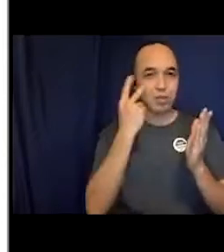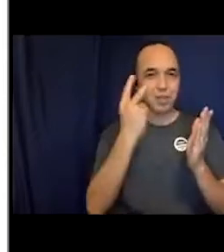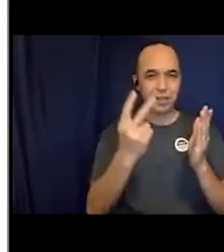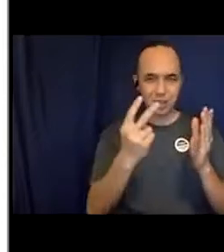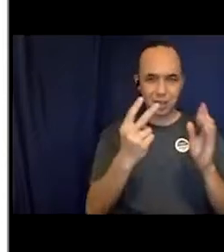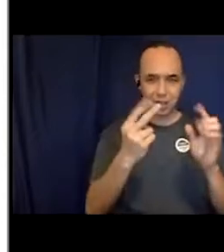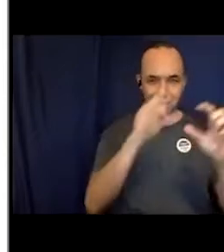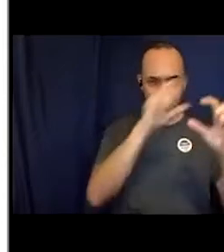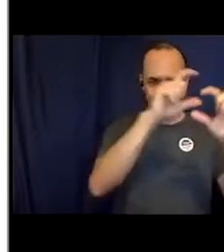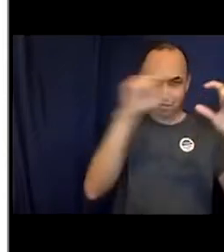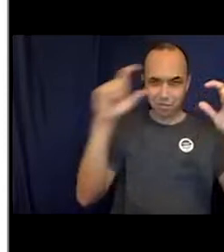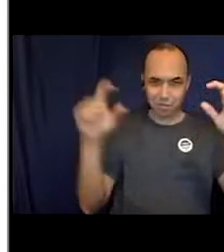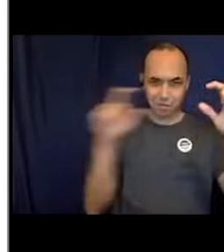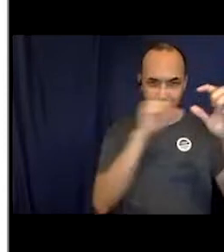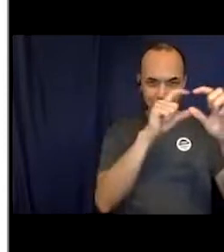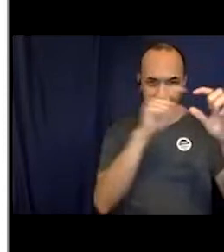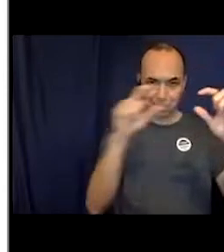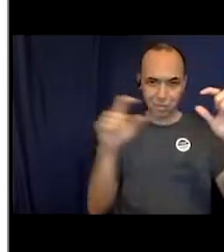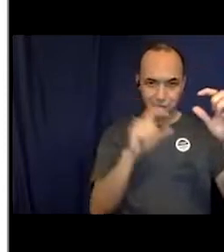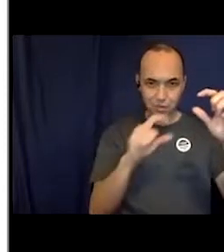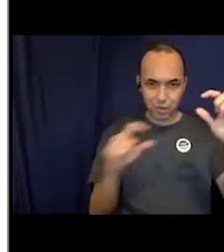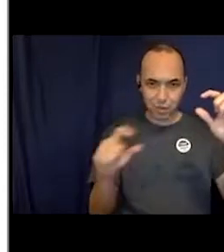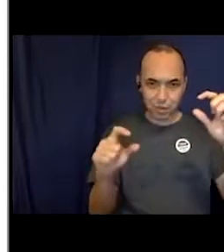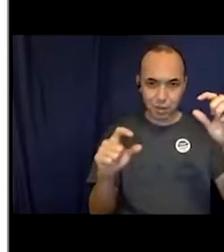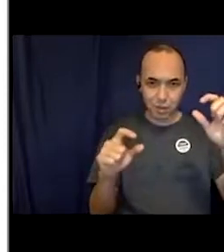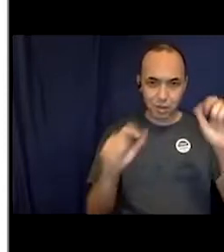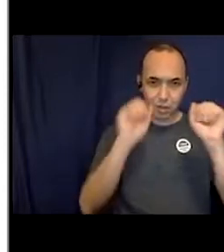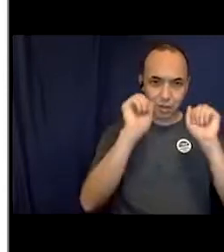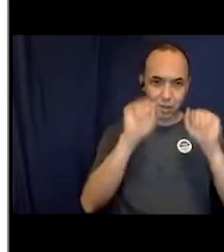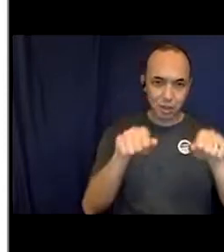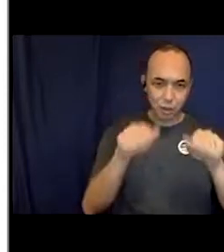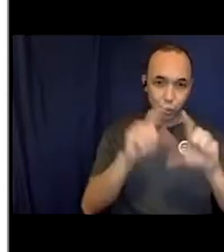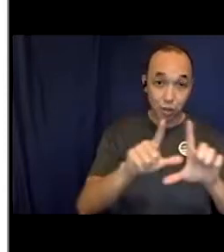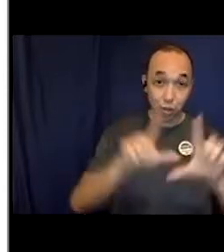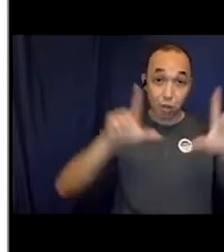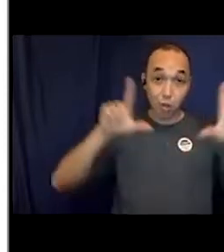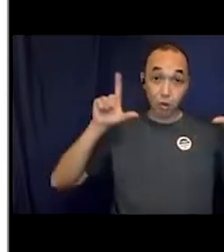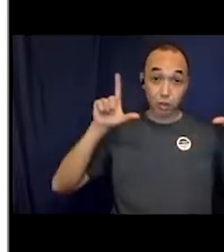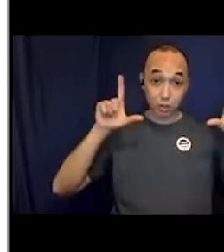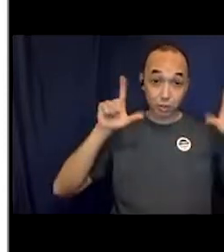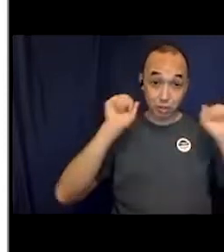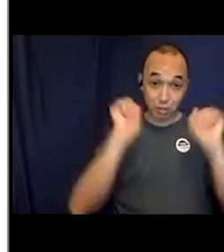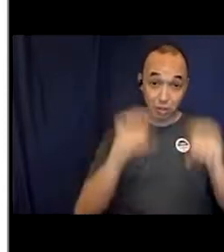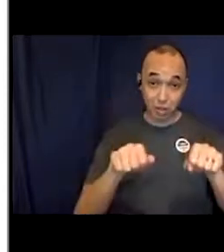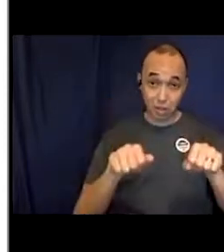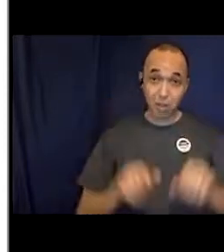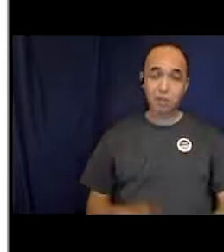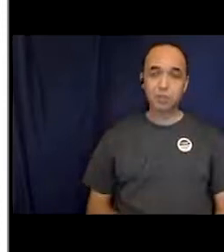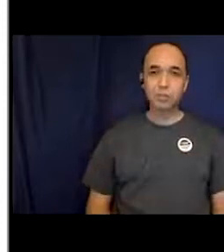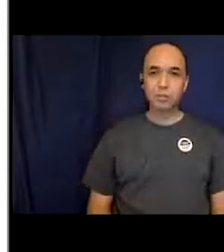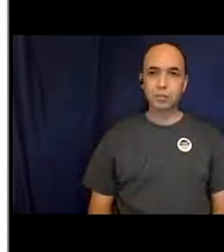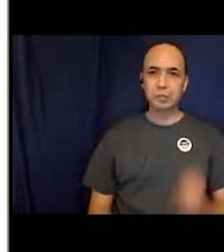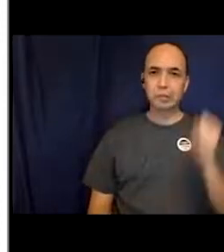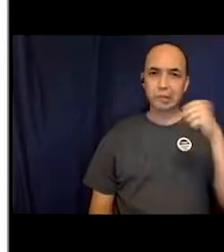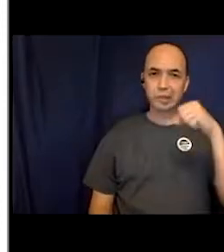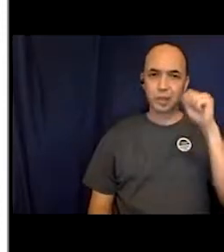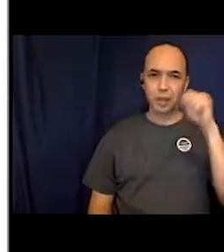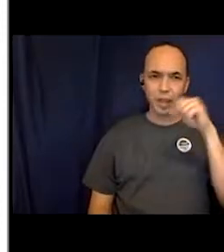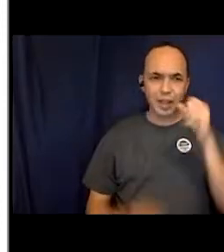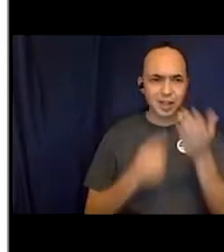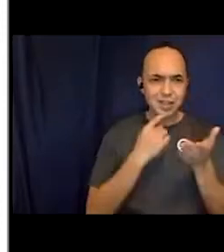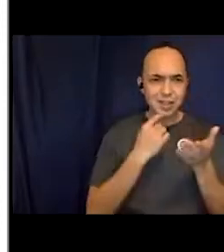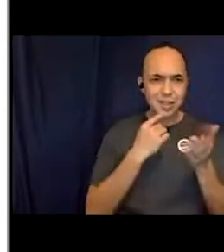things from my childhood memory, like pop culture from the 60s, that kind of